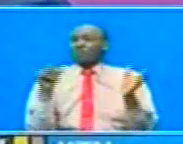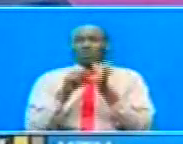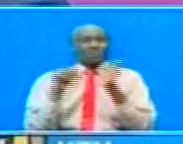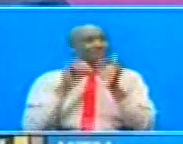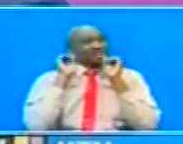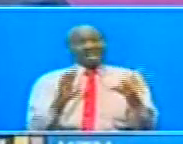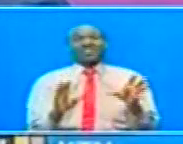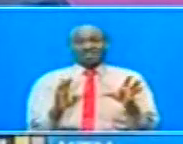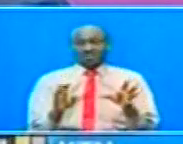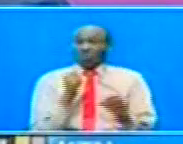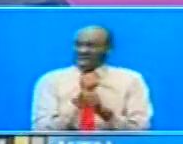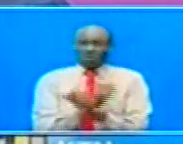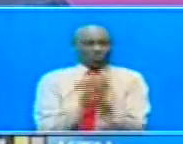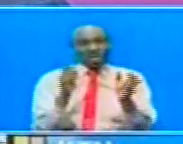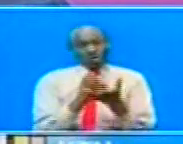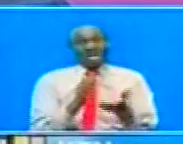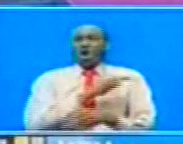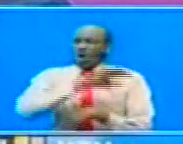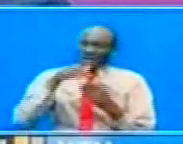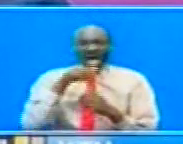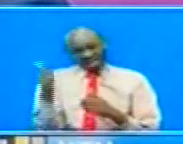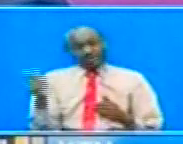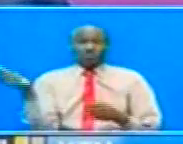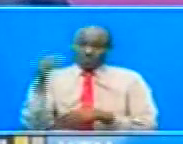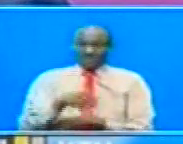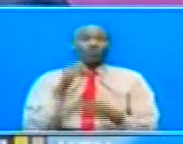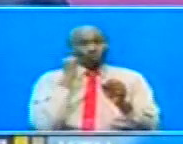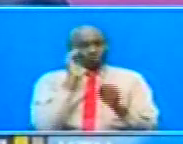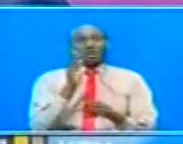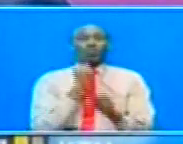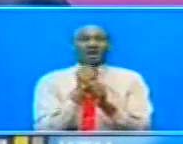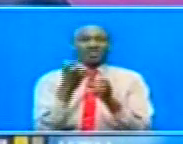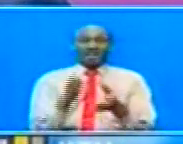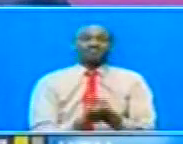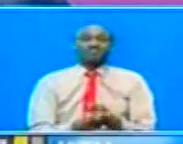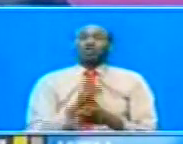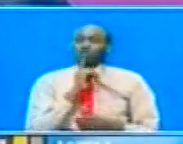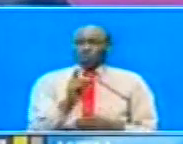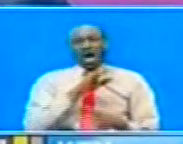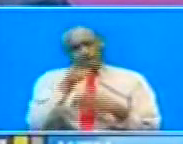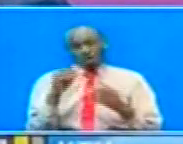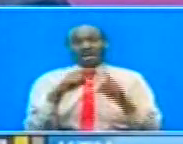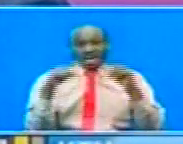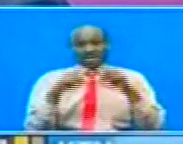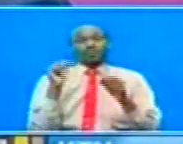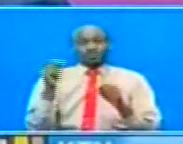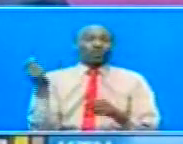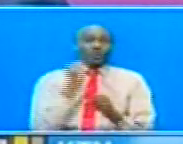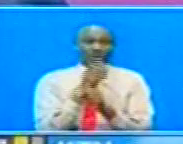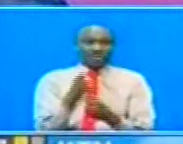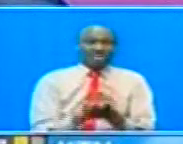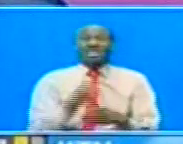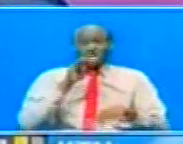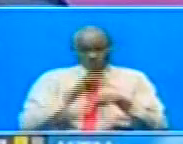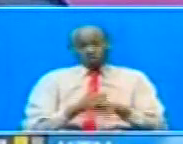with the operations. And others may want also to roll out their systems. I'm quite sure that other players will come in. It's a